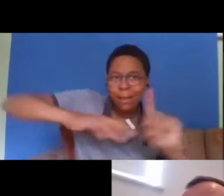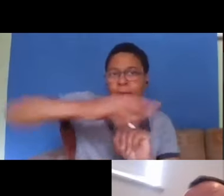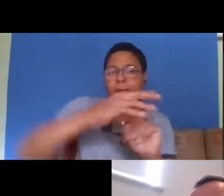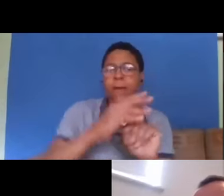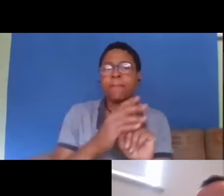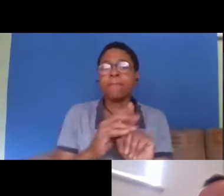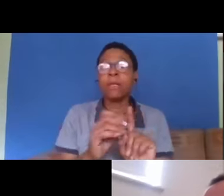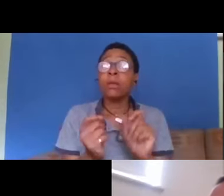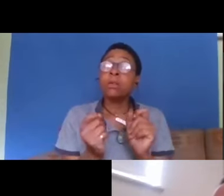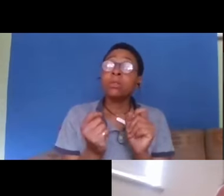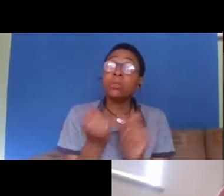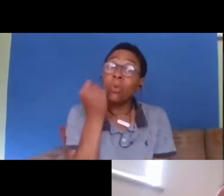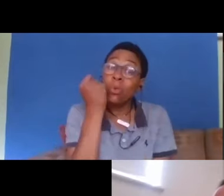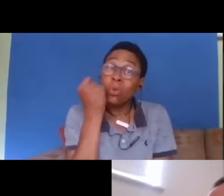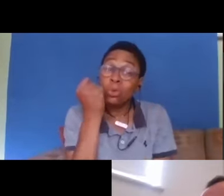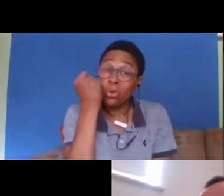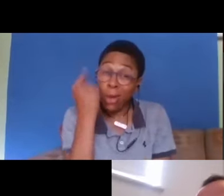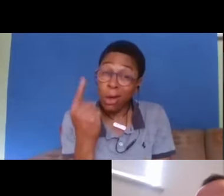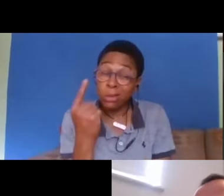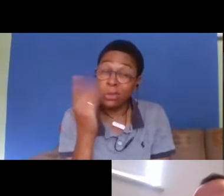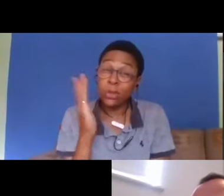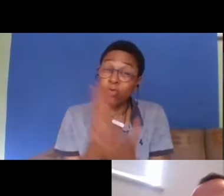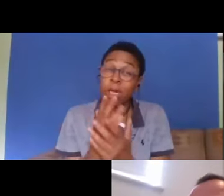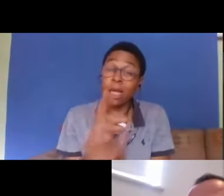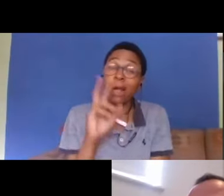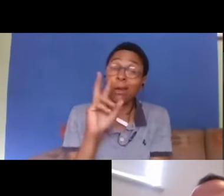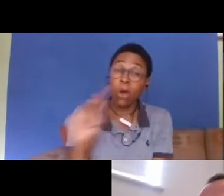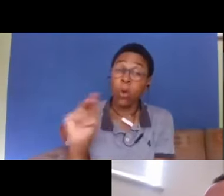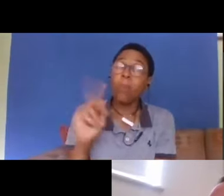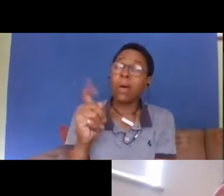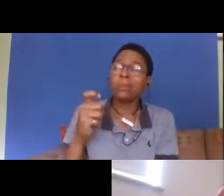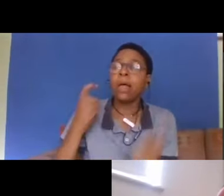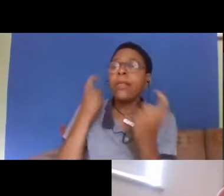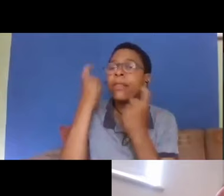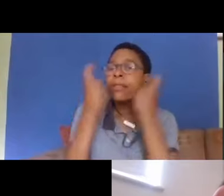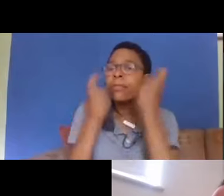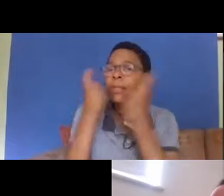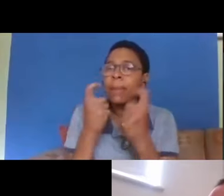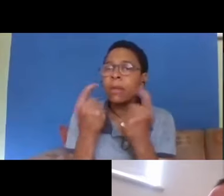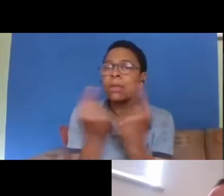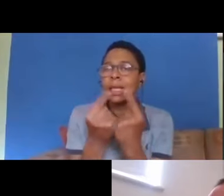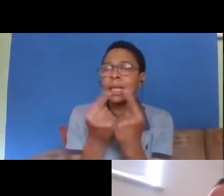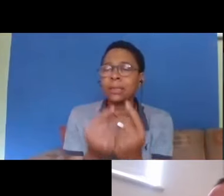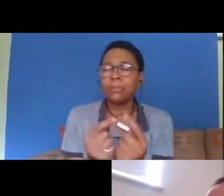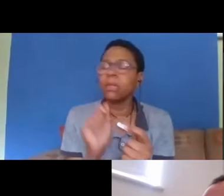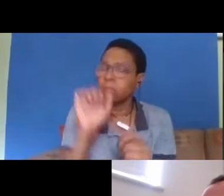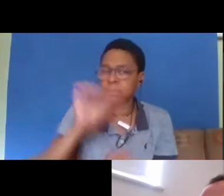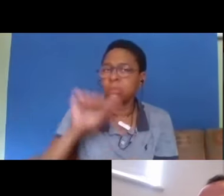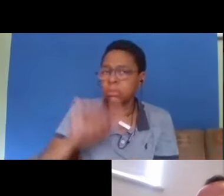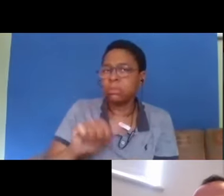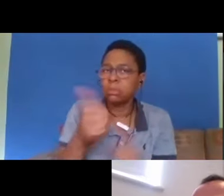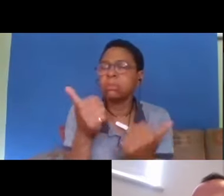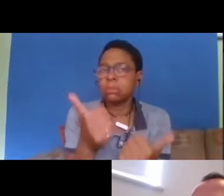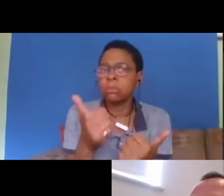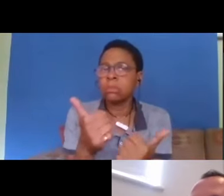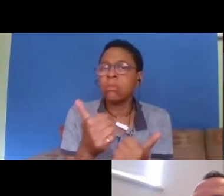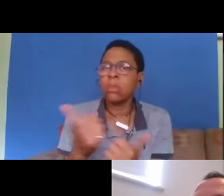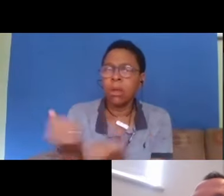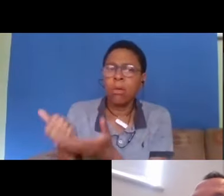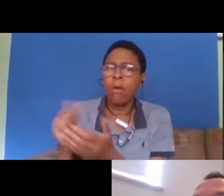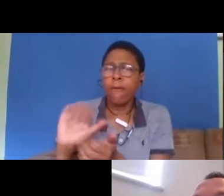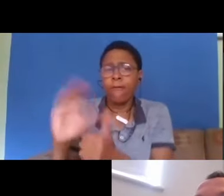answer is no. But thinking about those things, it's fine to provide first aid.